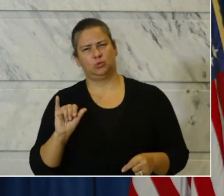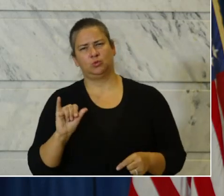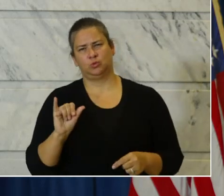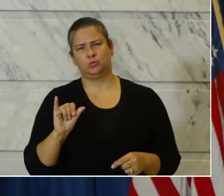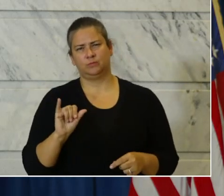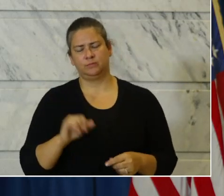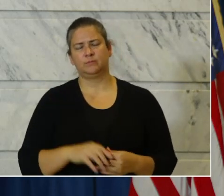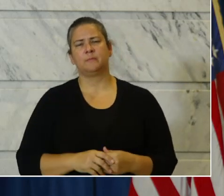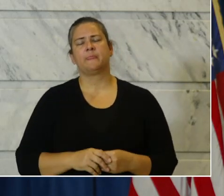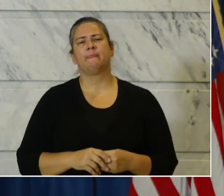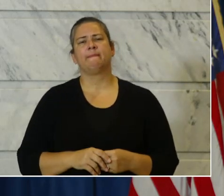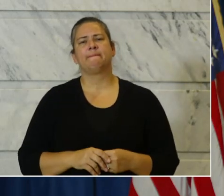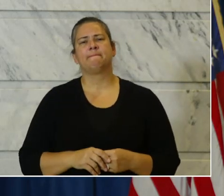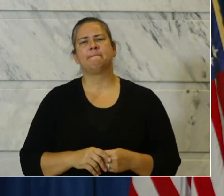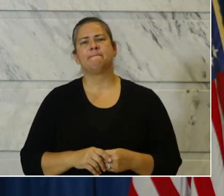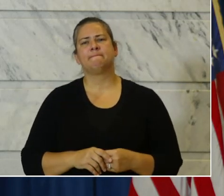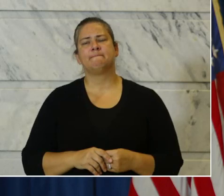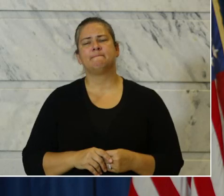right way.